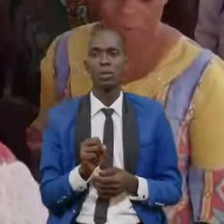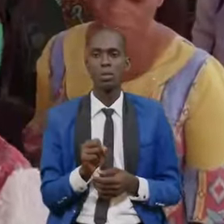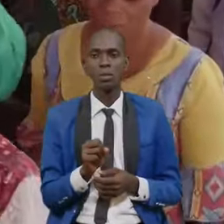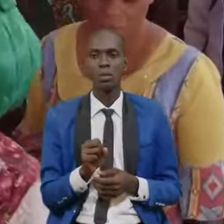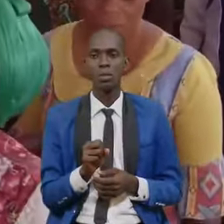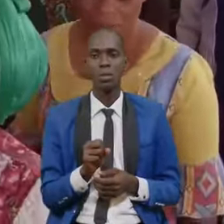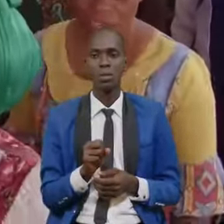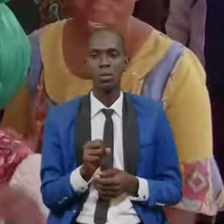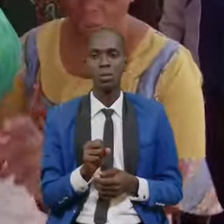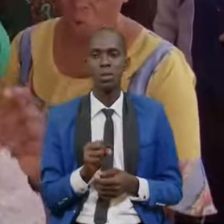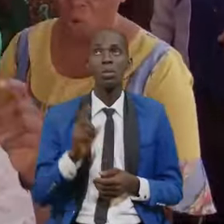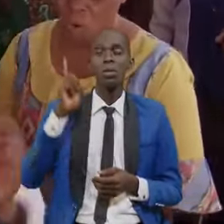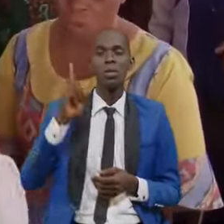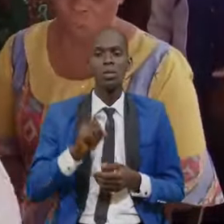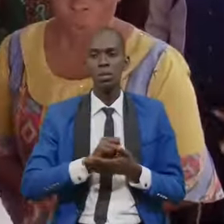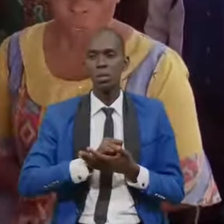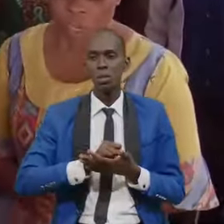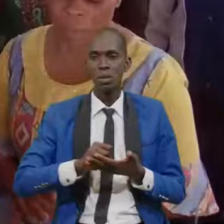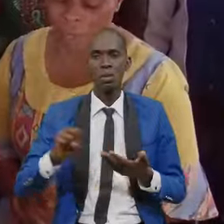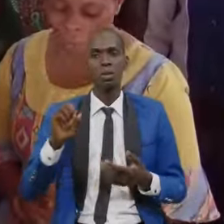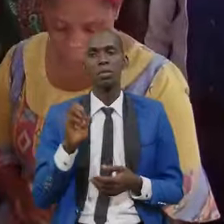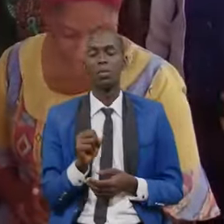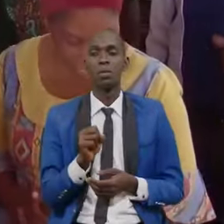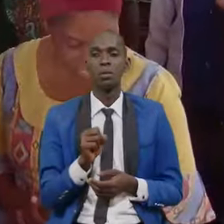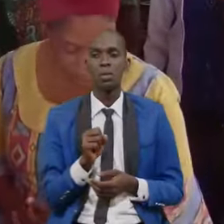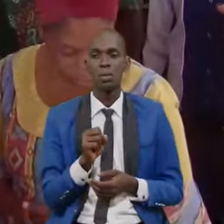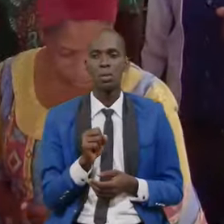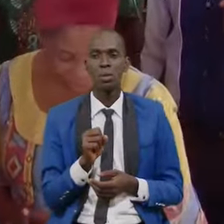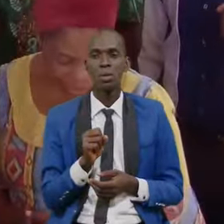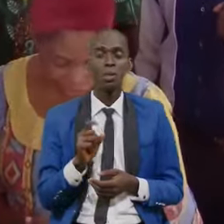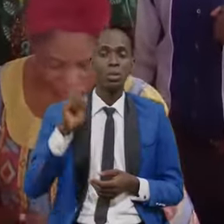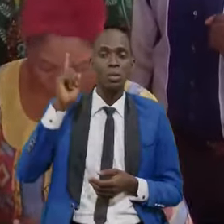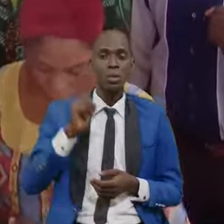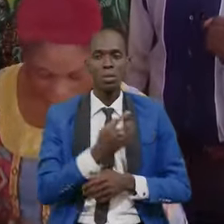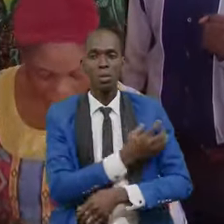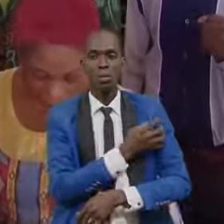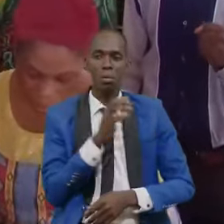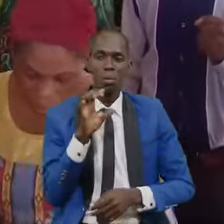He sanctifies. He empowers.